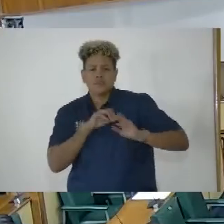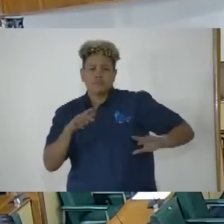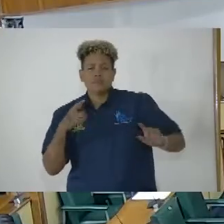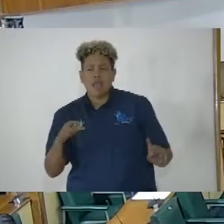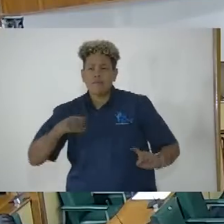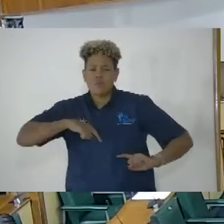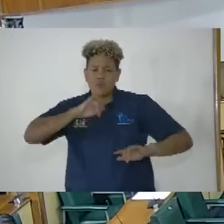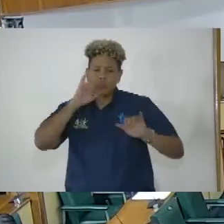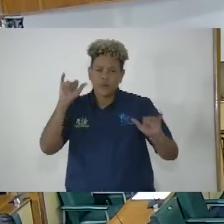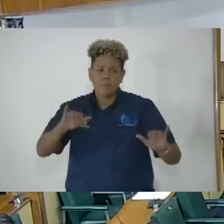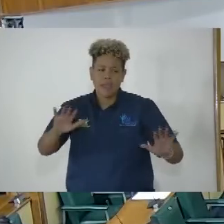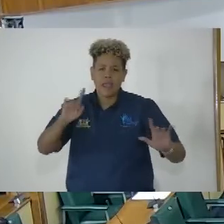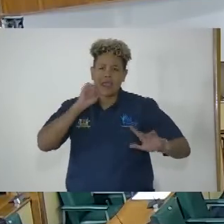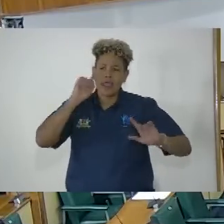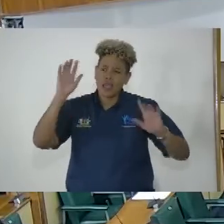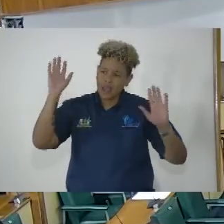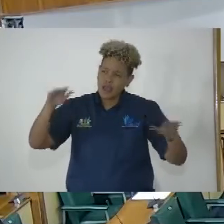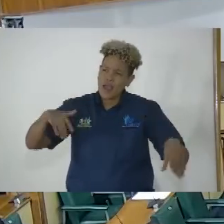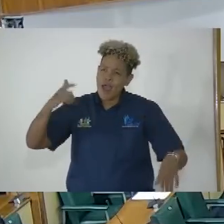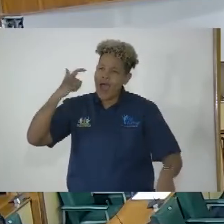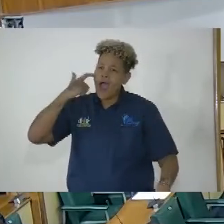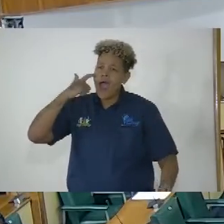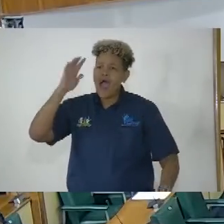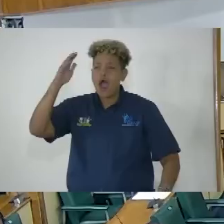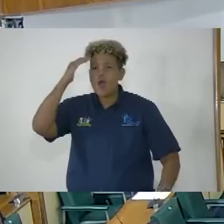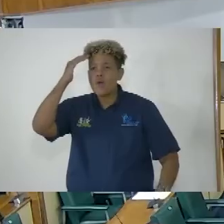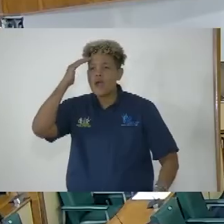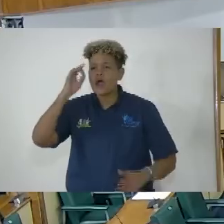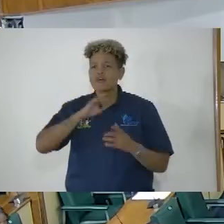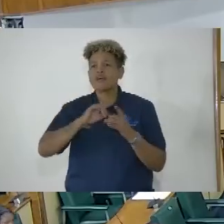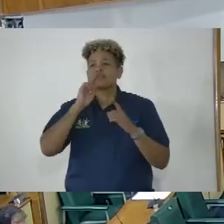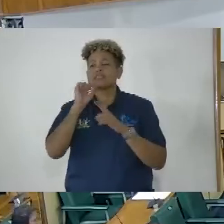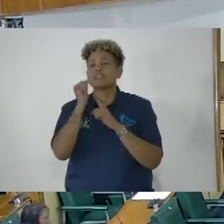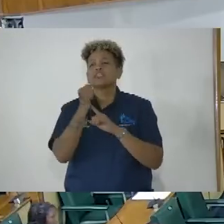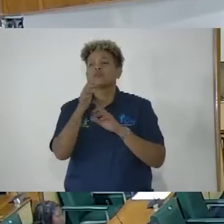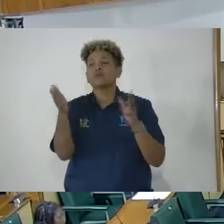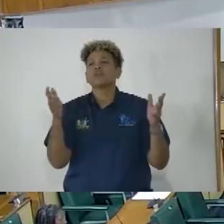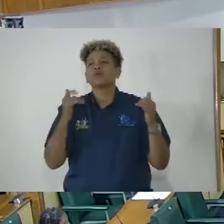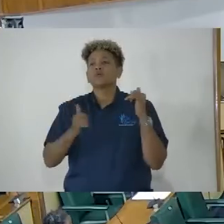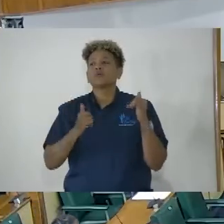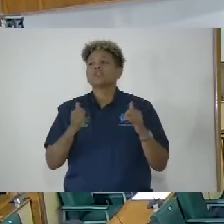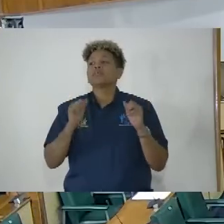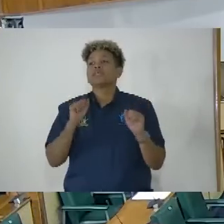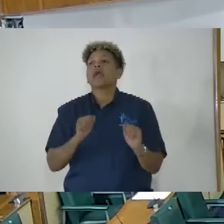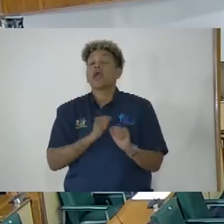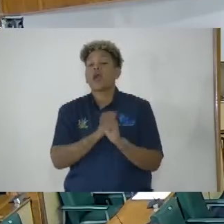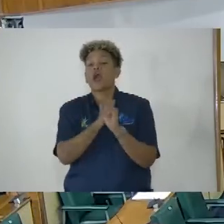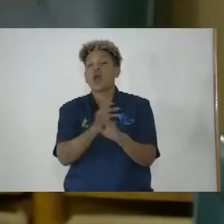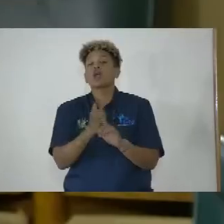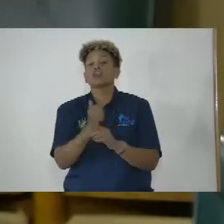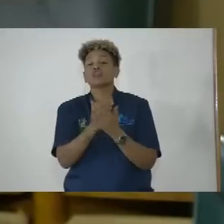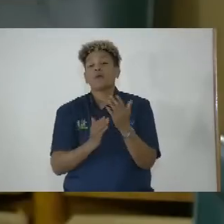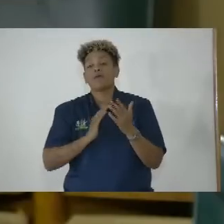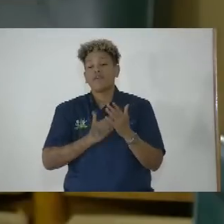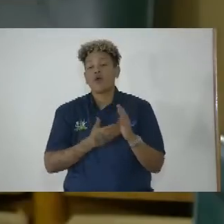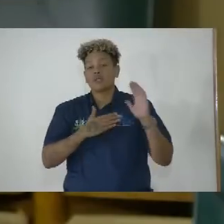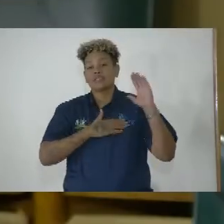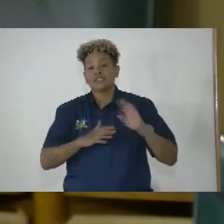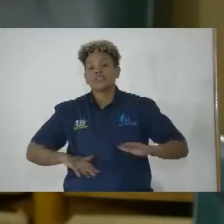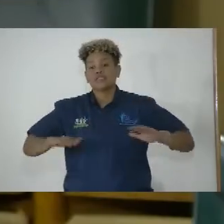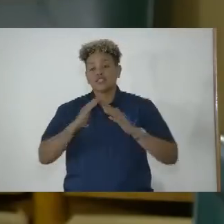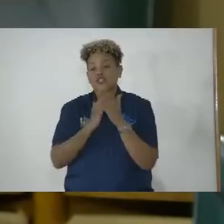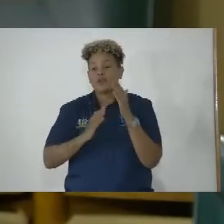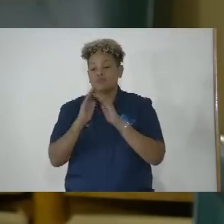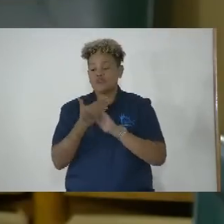we remain ever aware of the circumstances which may cause some of our citizens, some